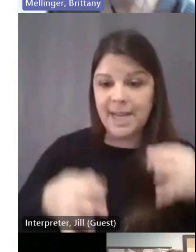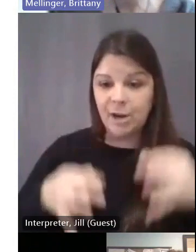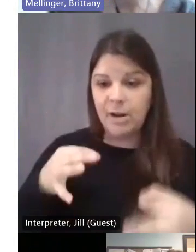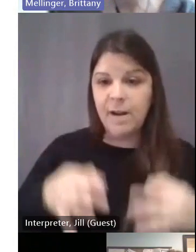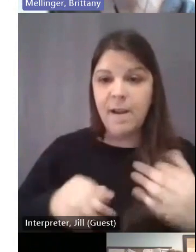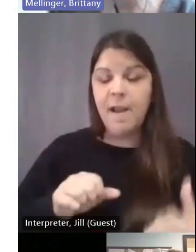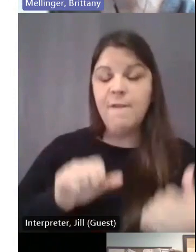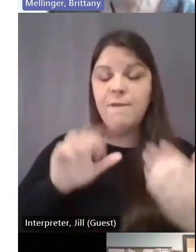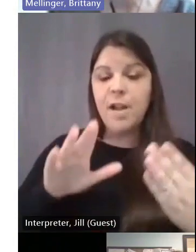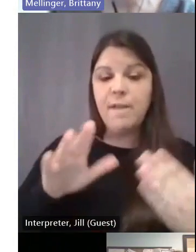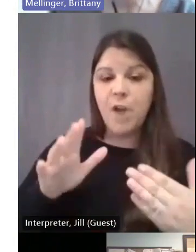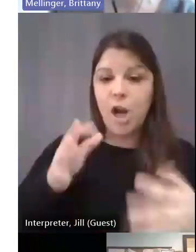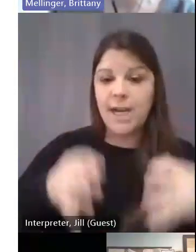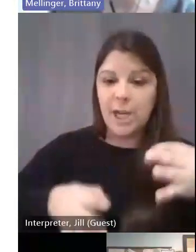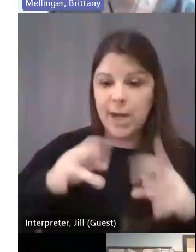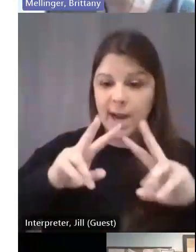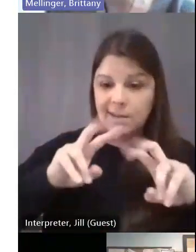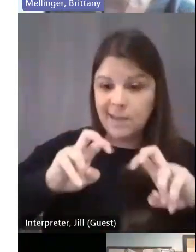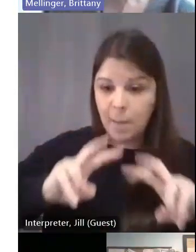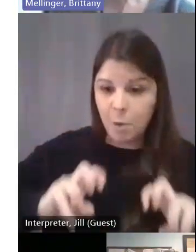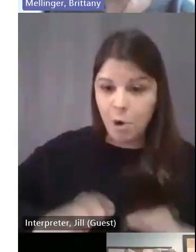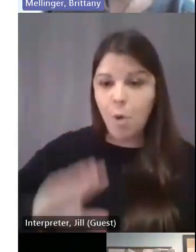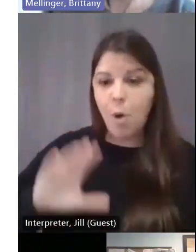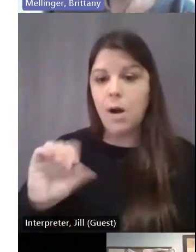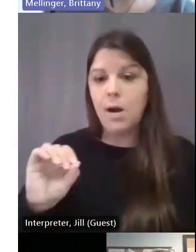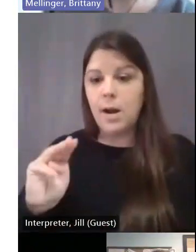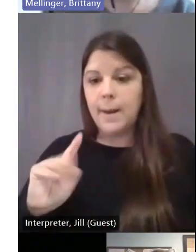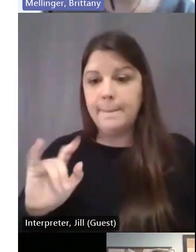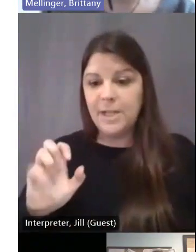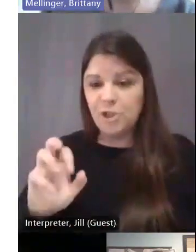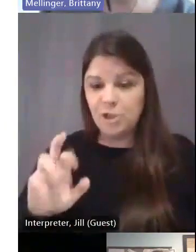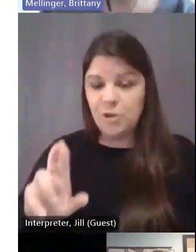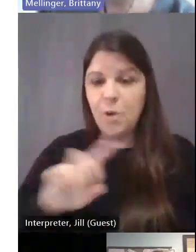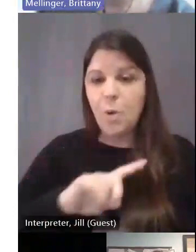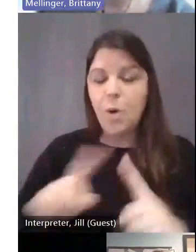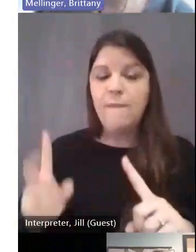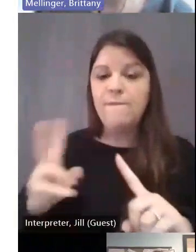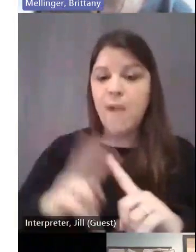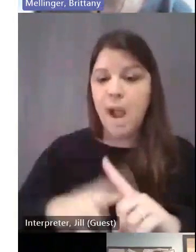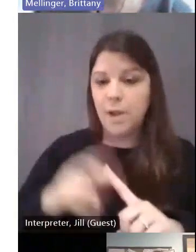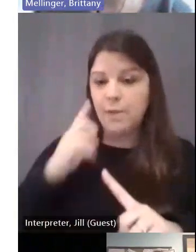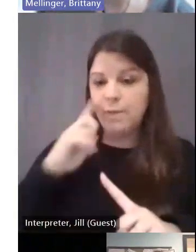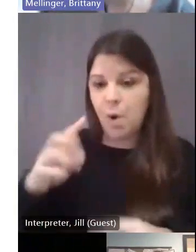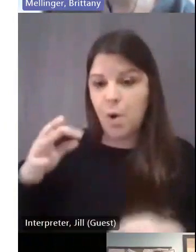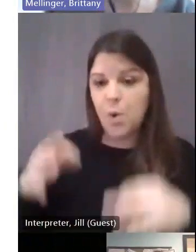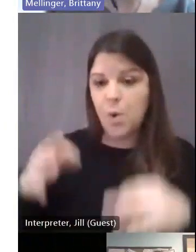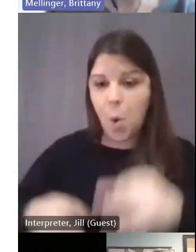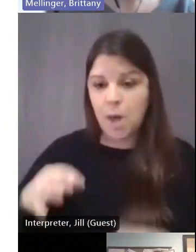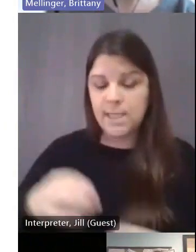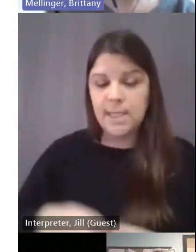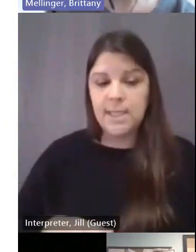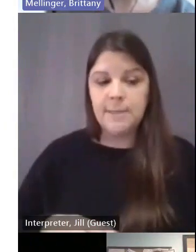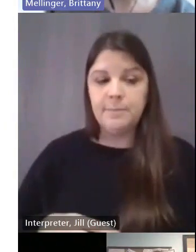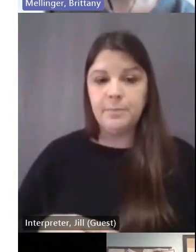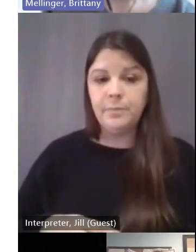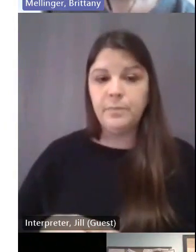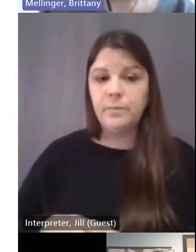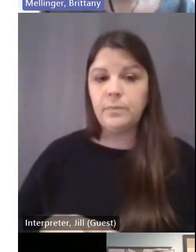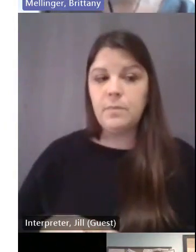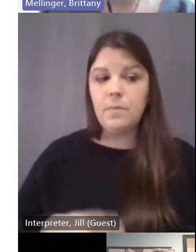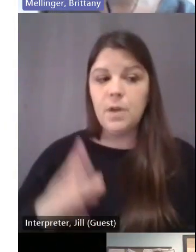our hearing examiner or one of our commissioners, or it might be filed in court. So at this point, our agency